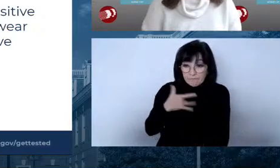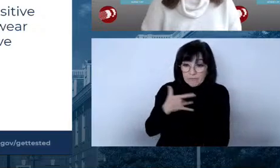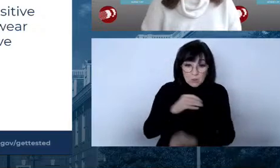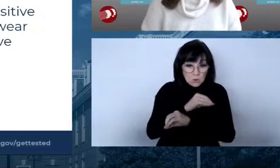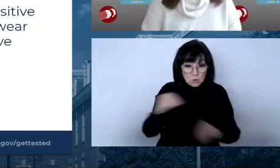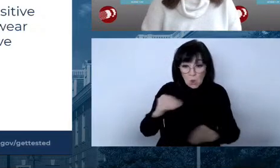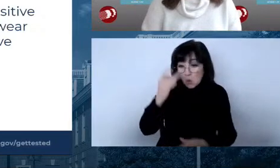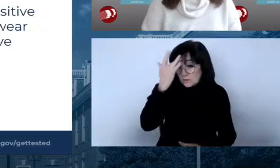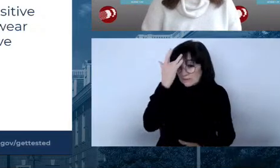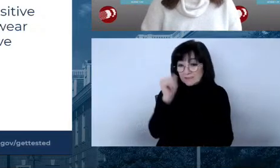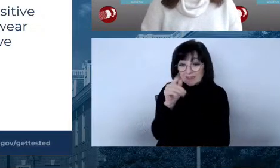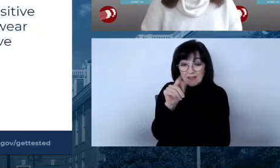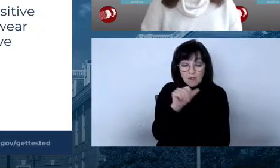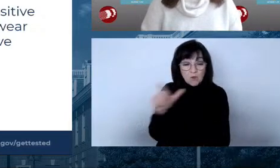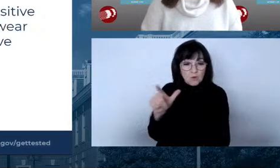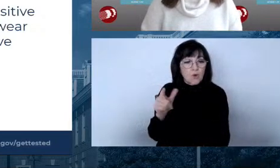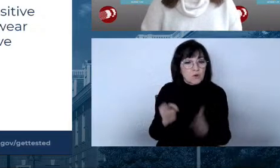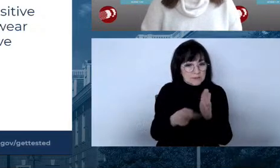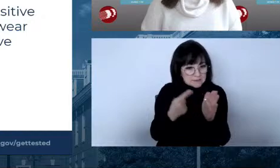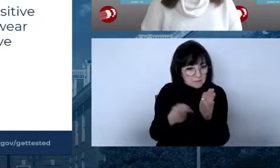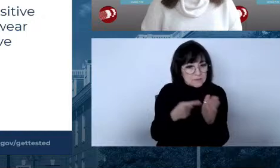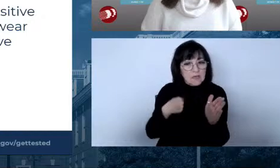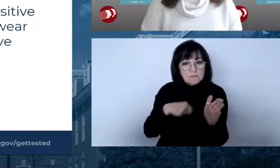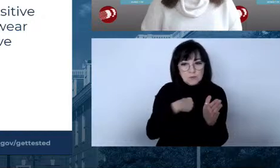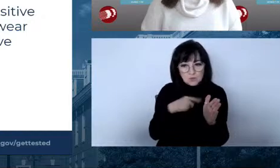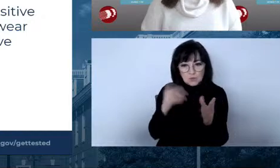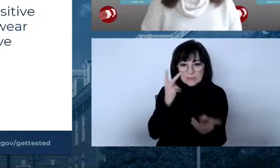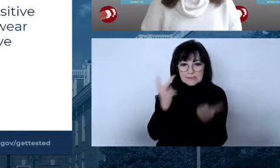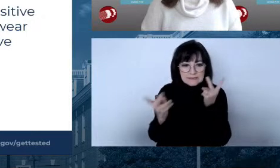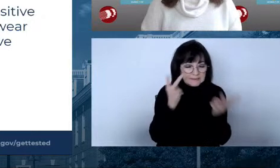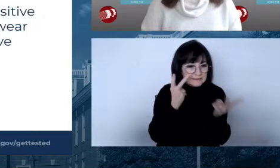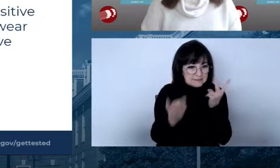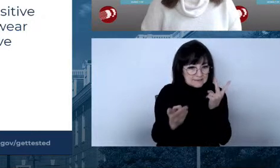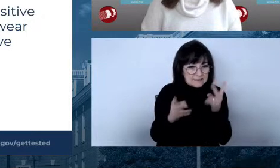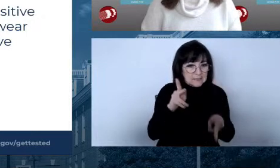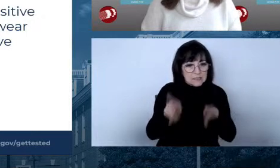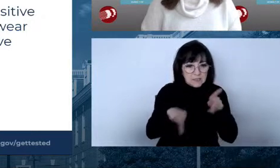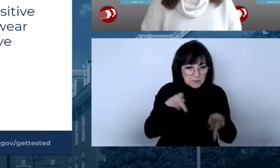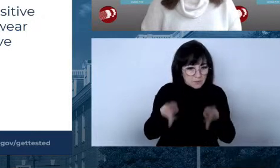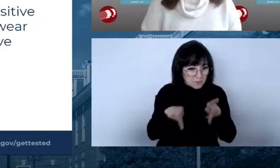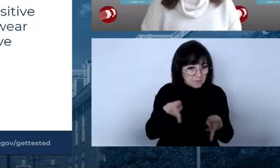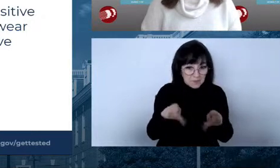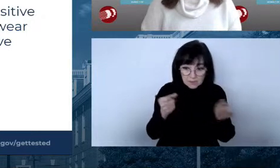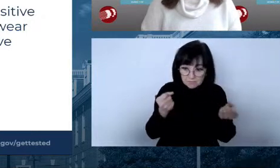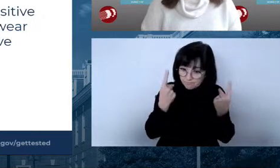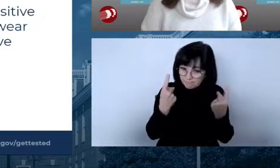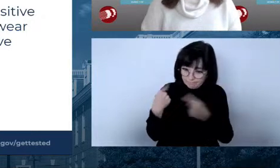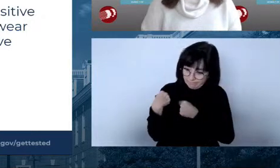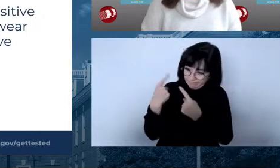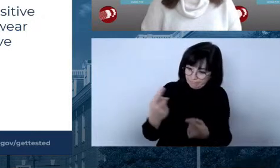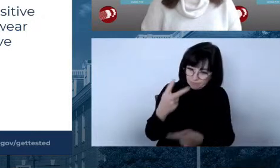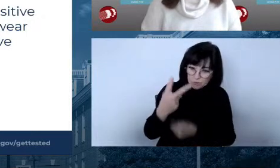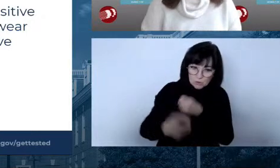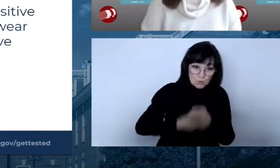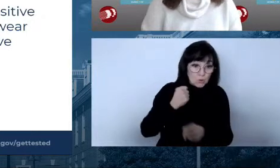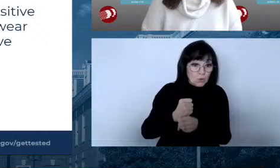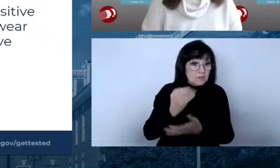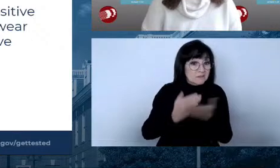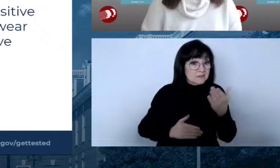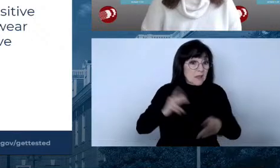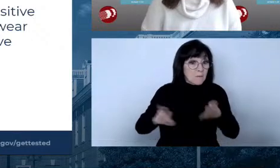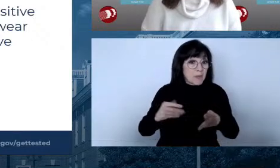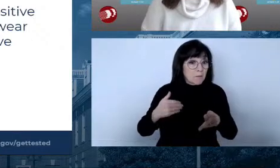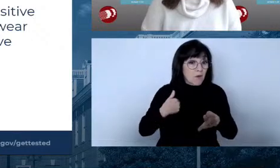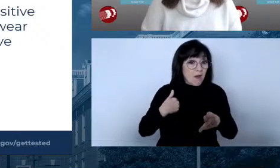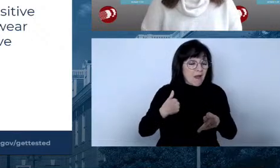said, we are seeing people because we are 2 years into this and people have some measure of immunity. We're seeing people who